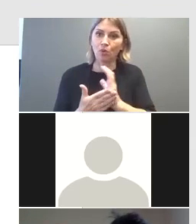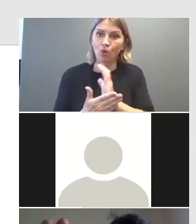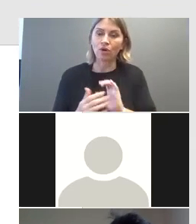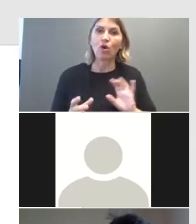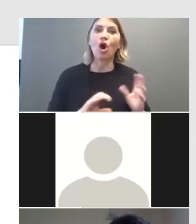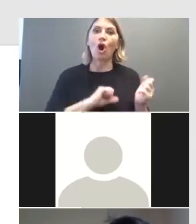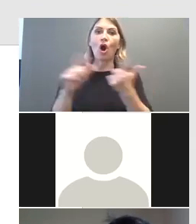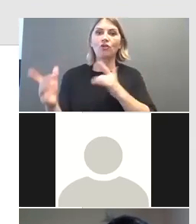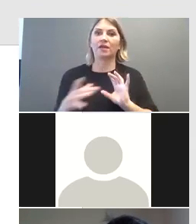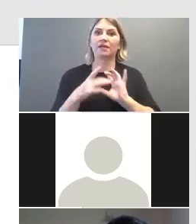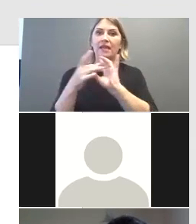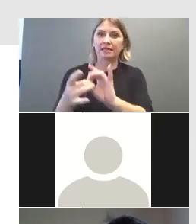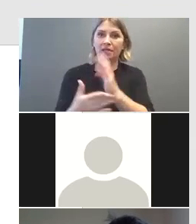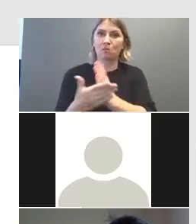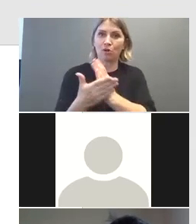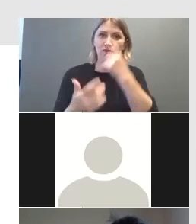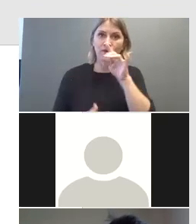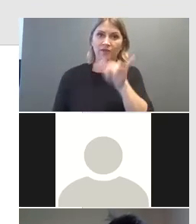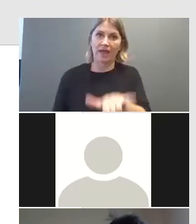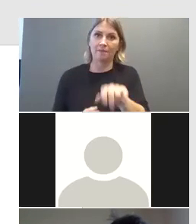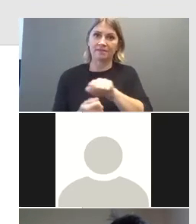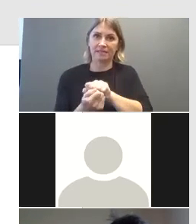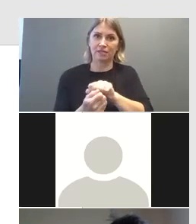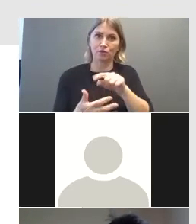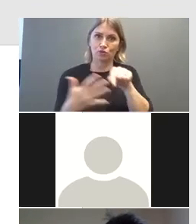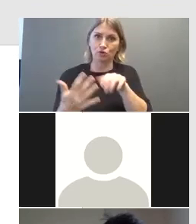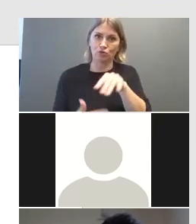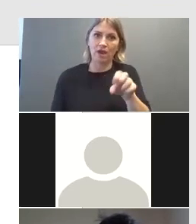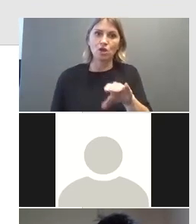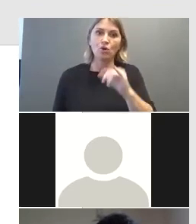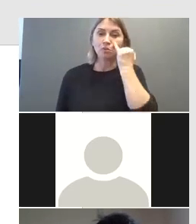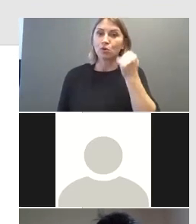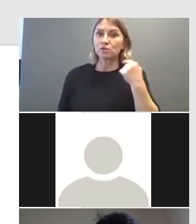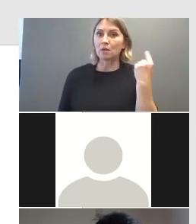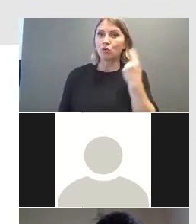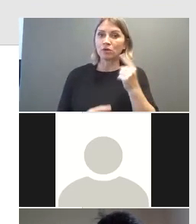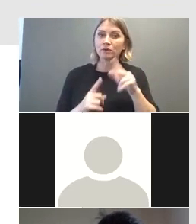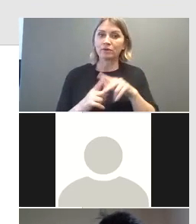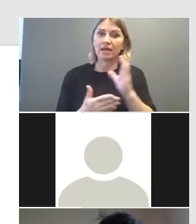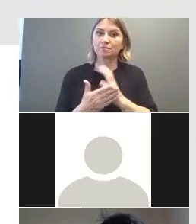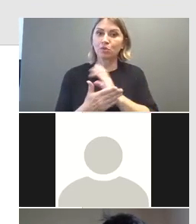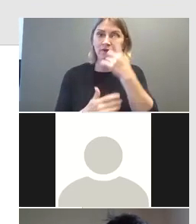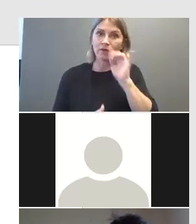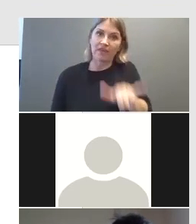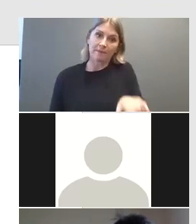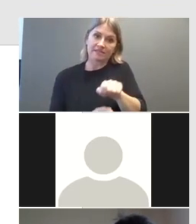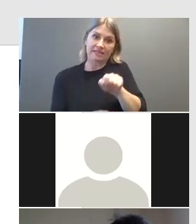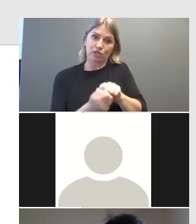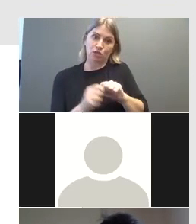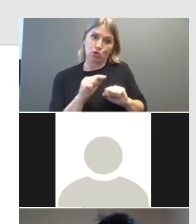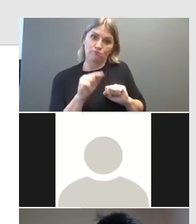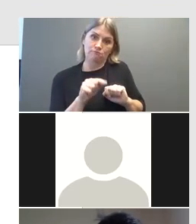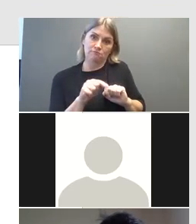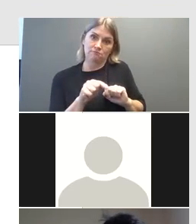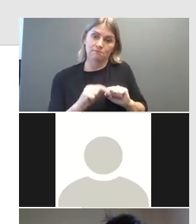connected components of this particular subgraph. Right, so let's say that I'm only going to apply explore to this particular graph